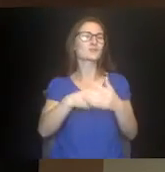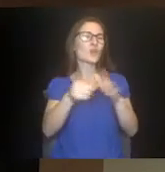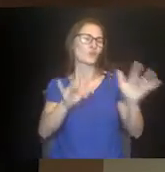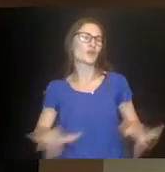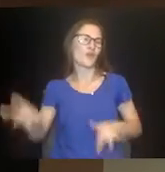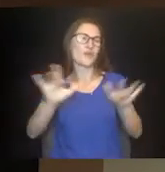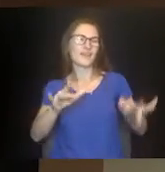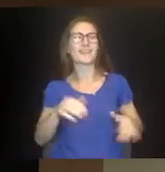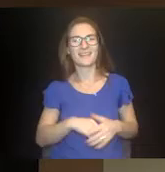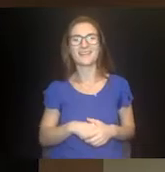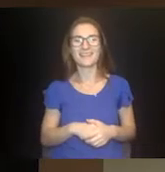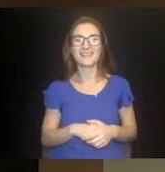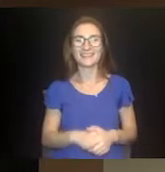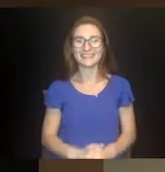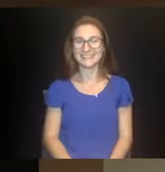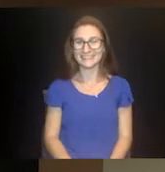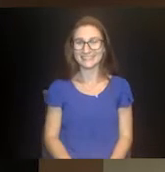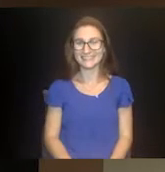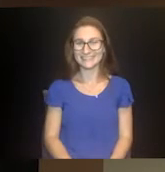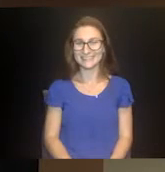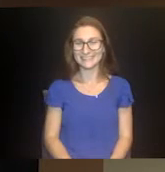All right, you can start recording.